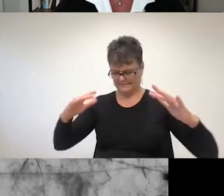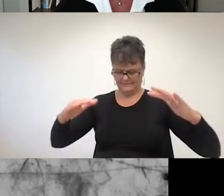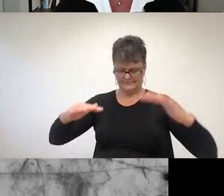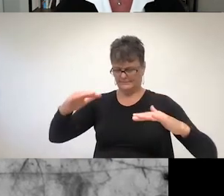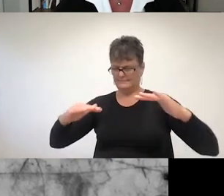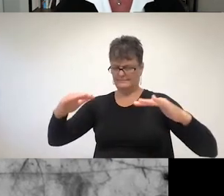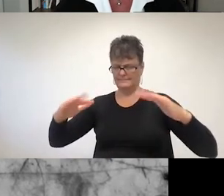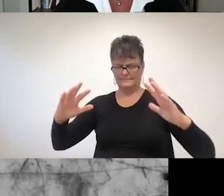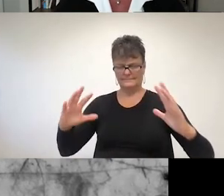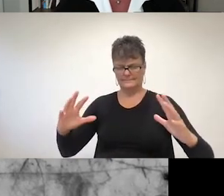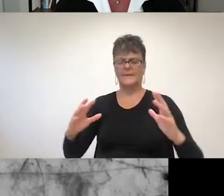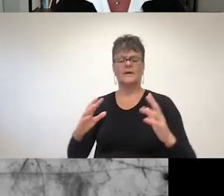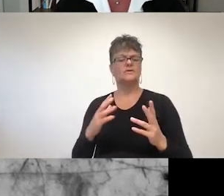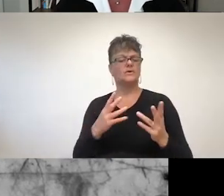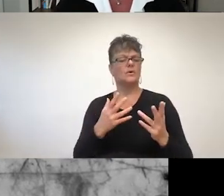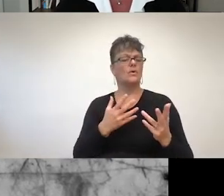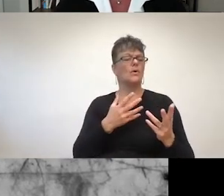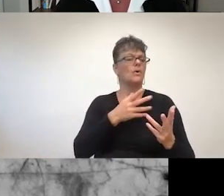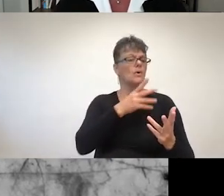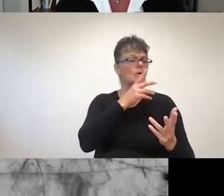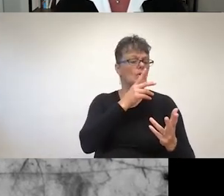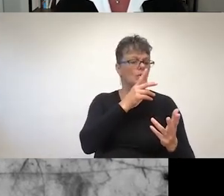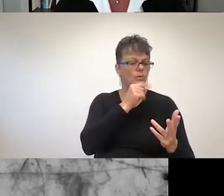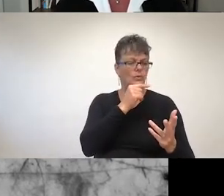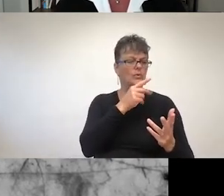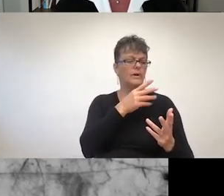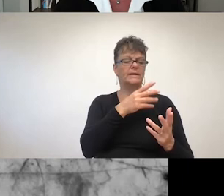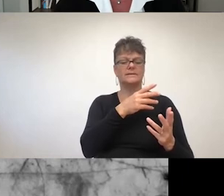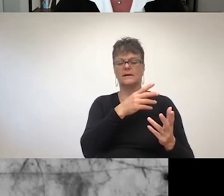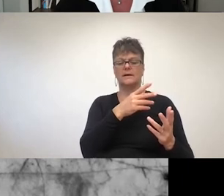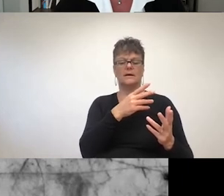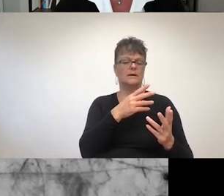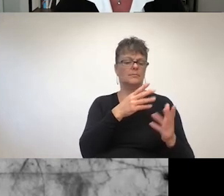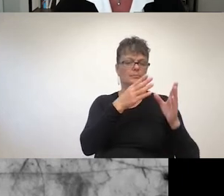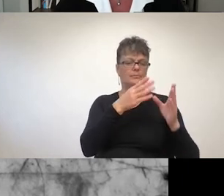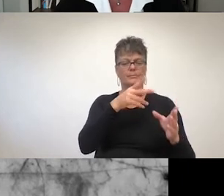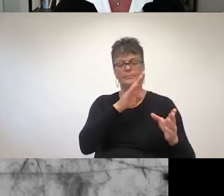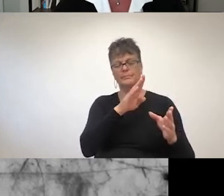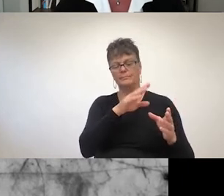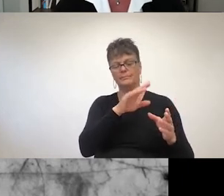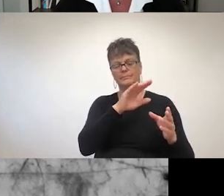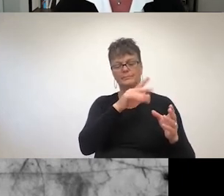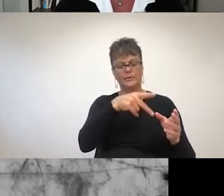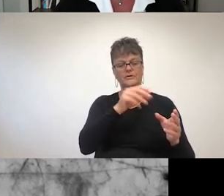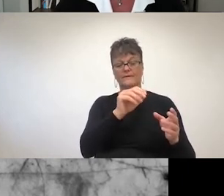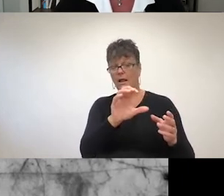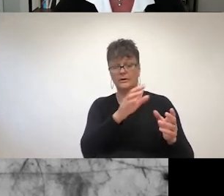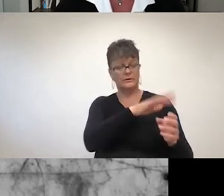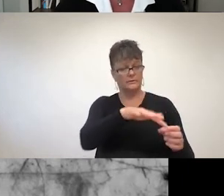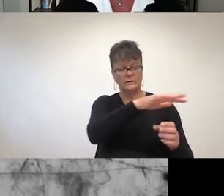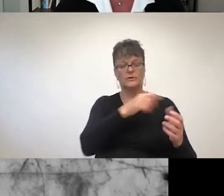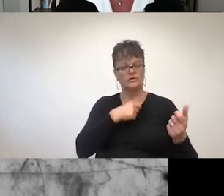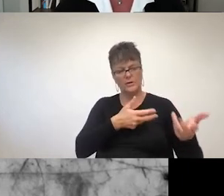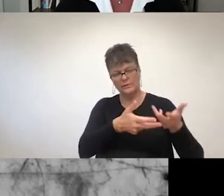faculty members and colleagues of color and other identities, and begin to work with them hand in hand for creating more